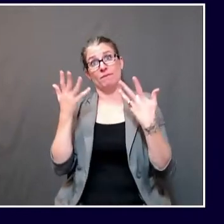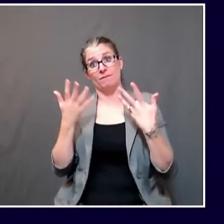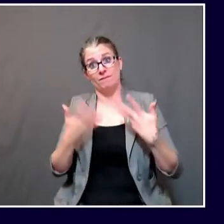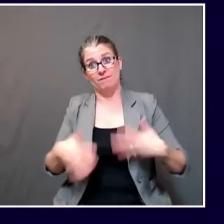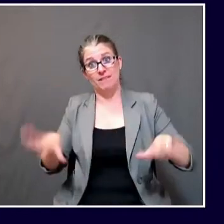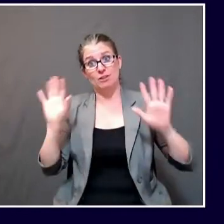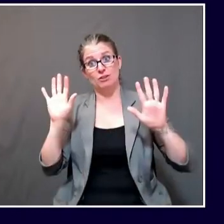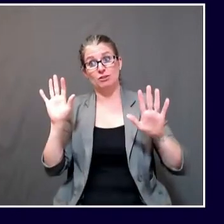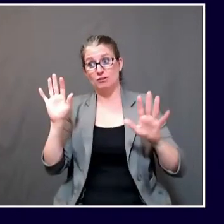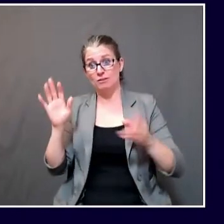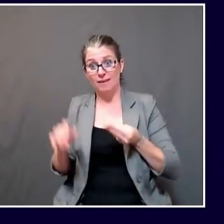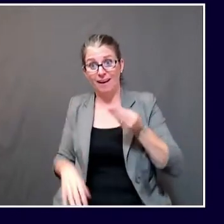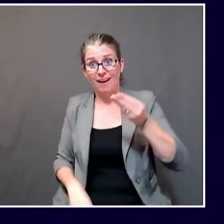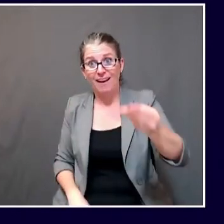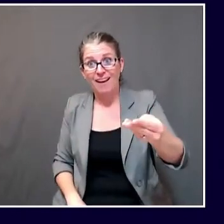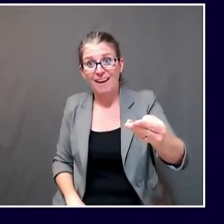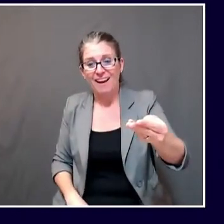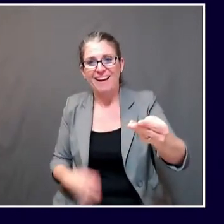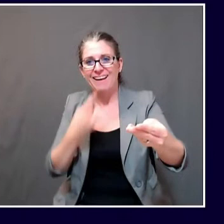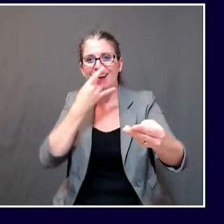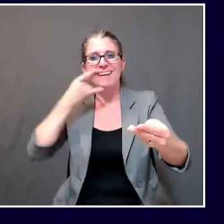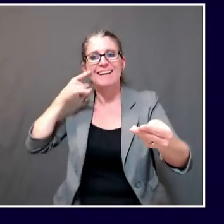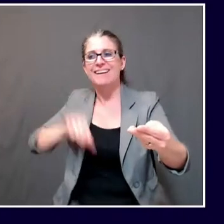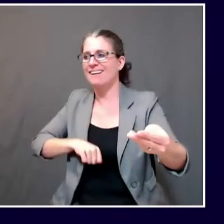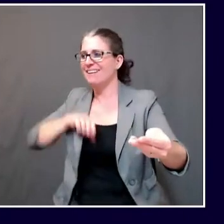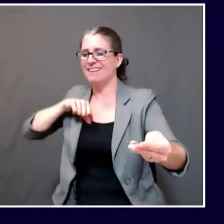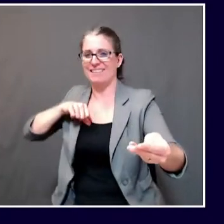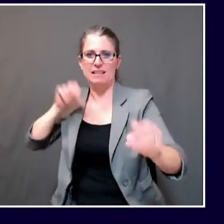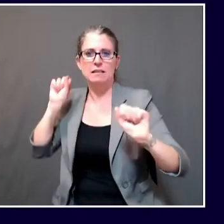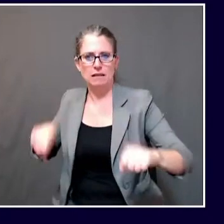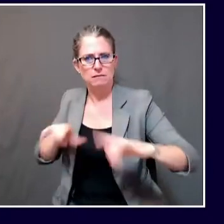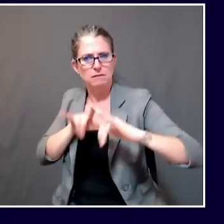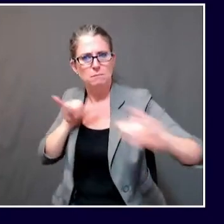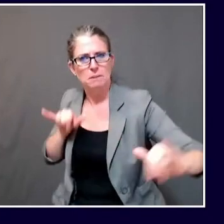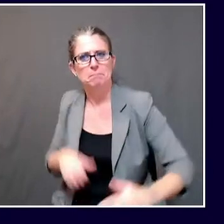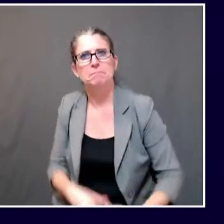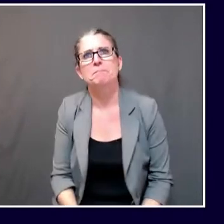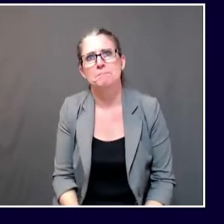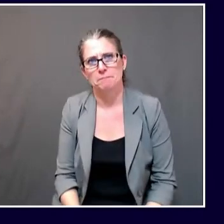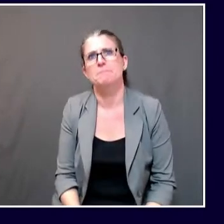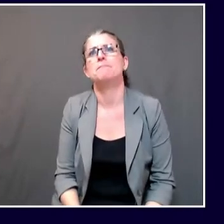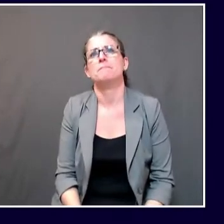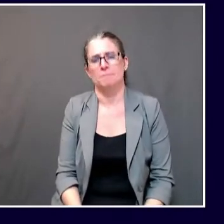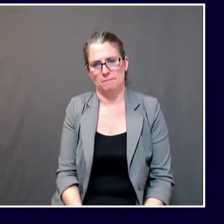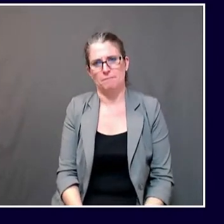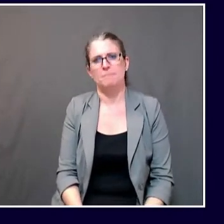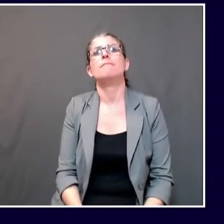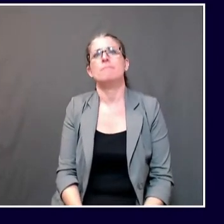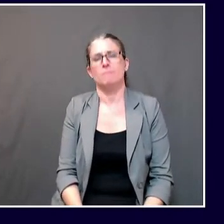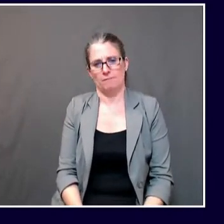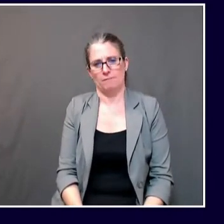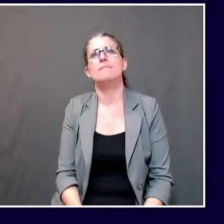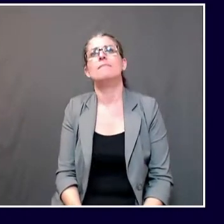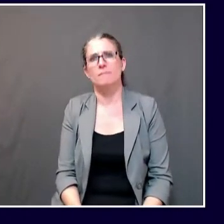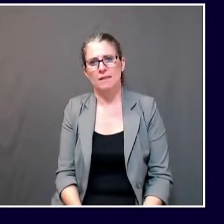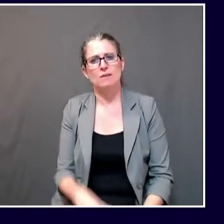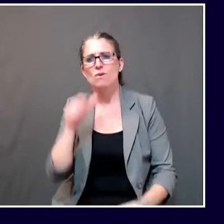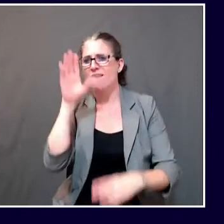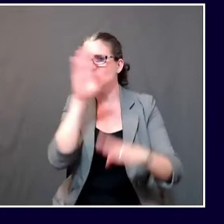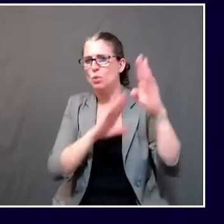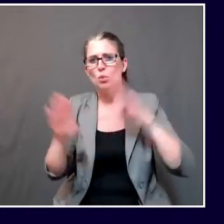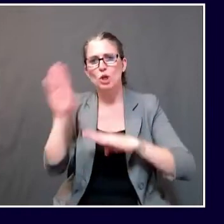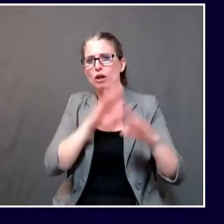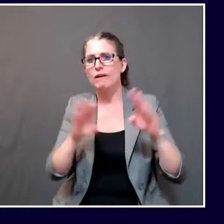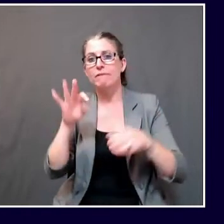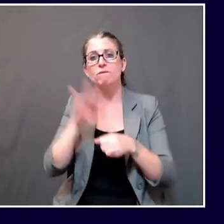office and all the town clerks to make sure that that happens. And if we follow these guidelines that Dr. Shaw has outlined, we are completely